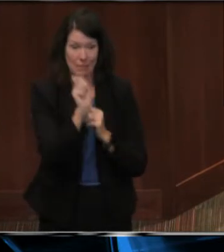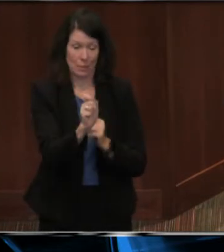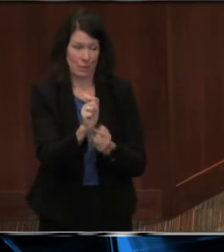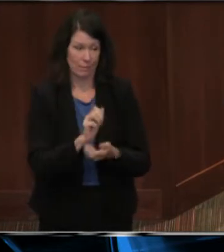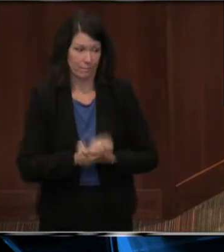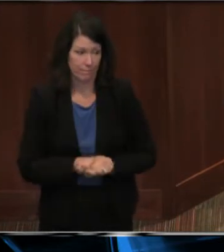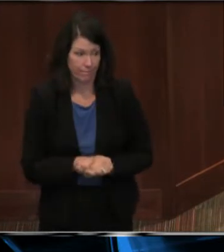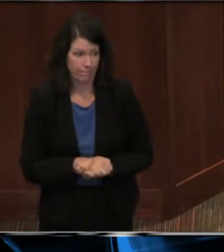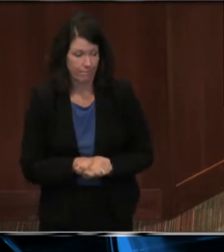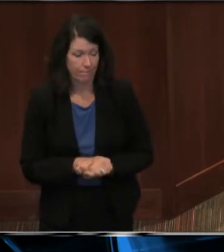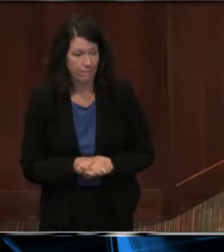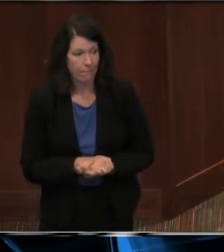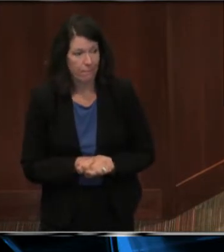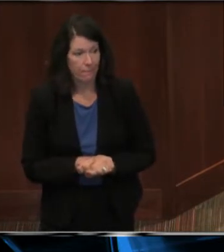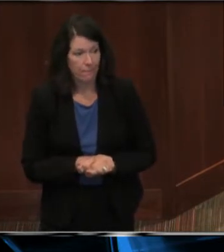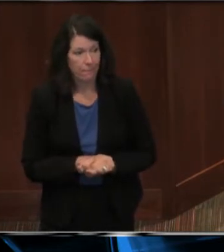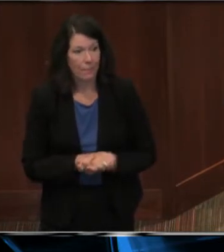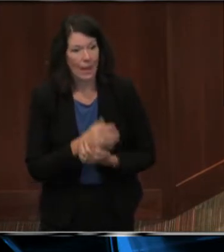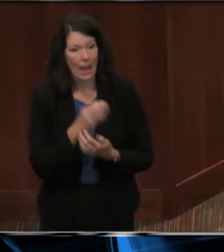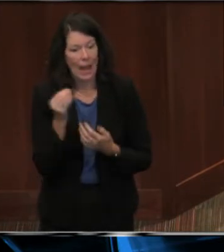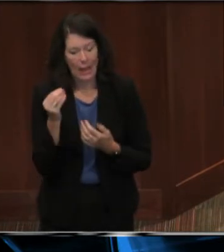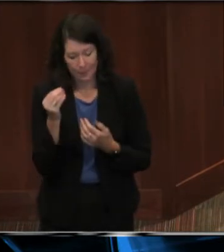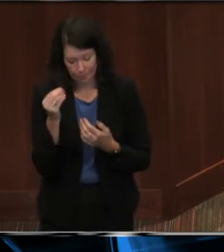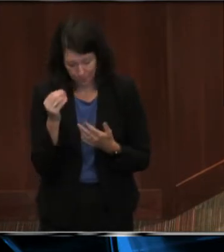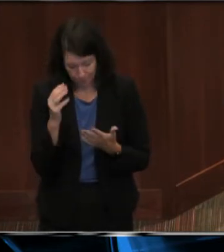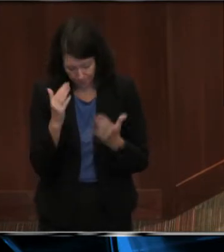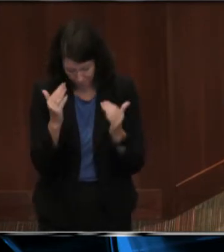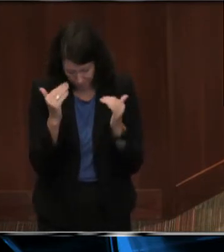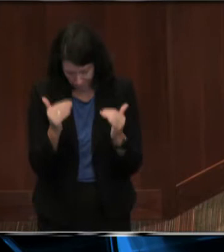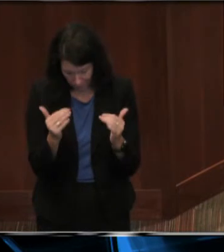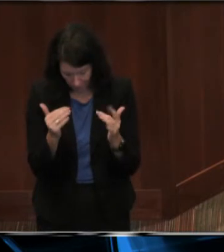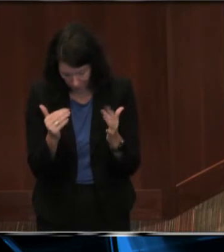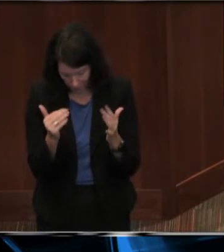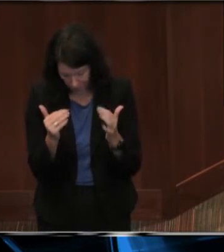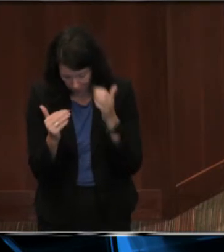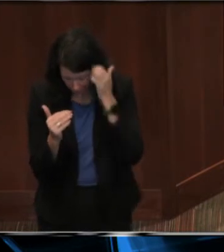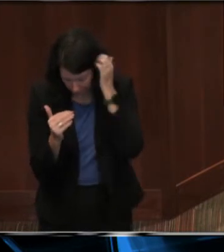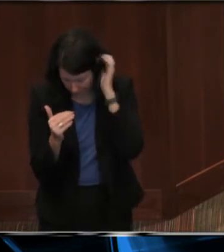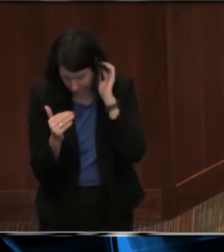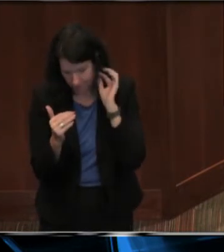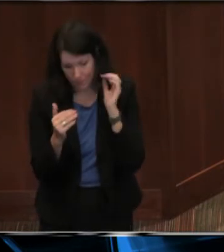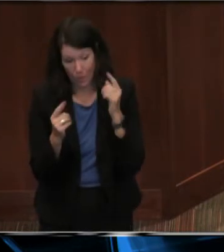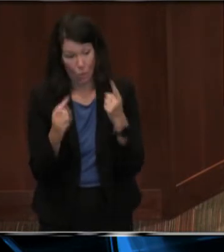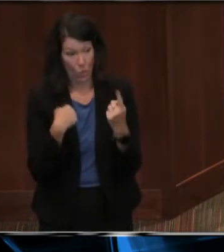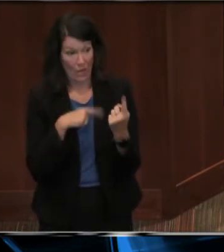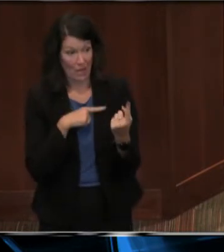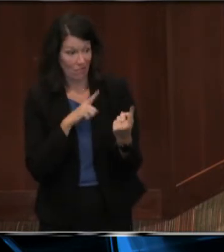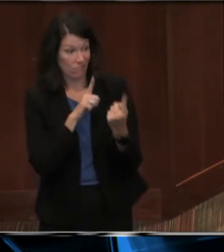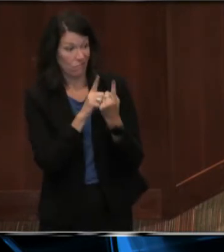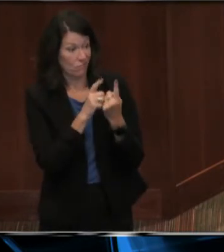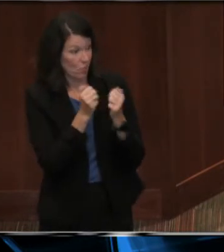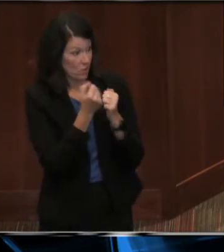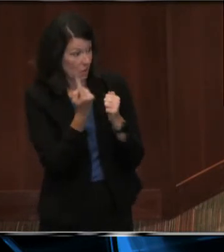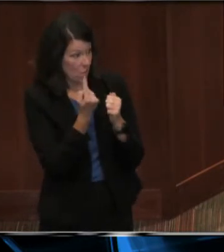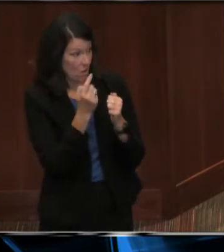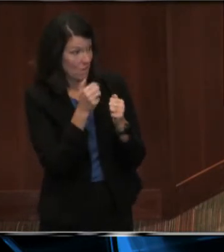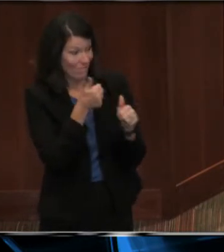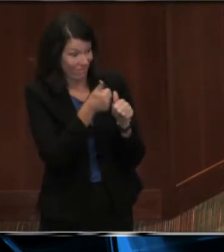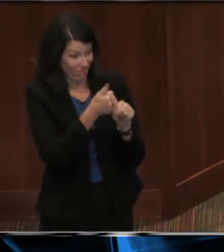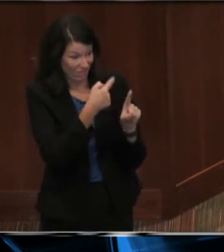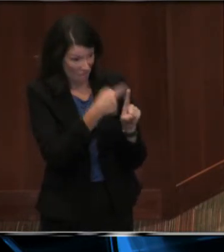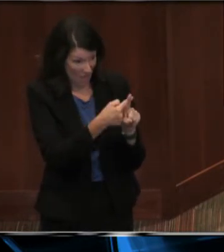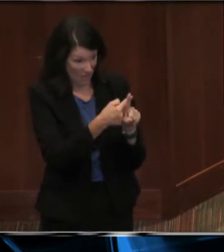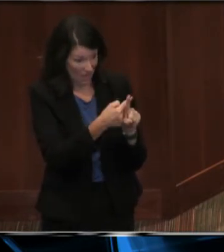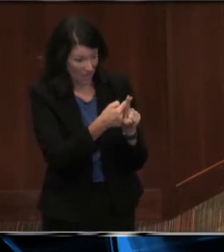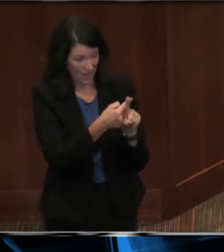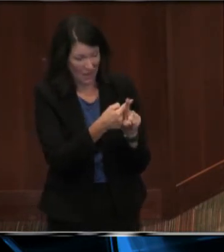of this. And then the contact, from the time that we have contact with somebody to the time that we have symptoms